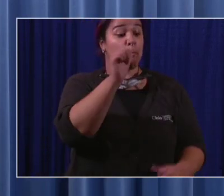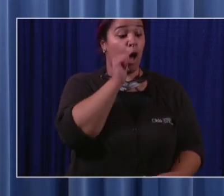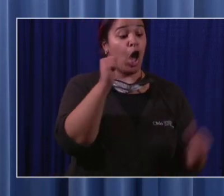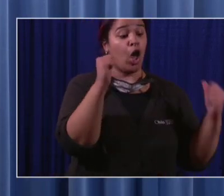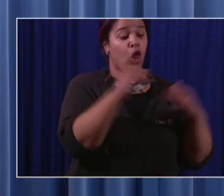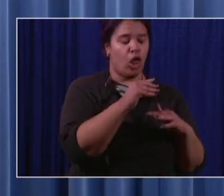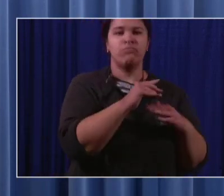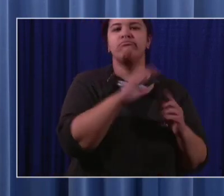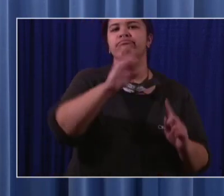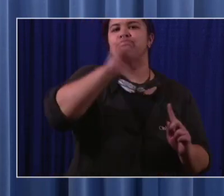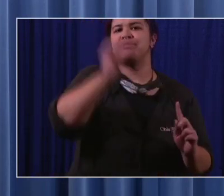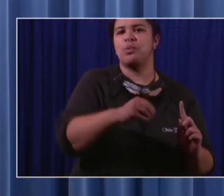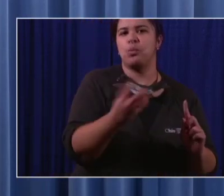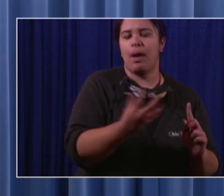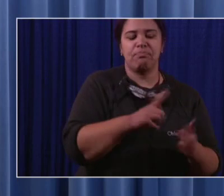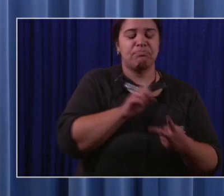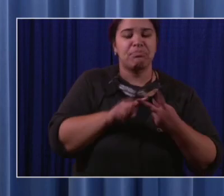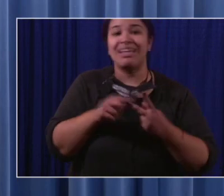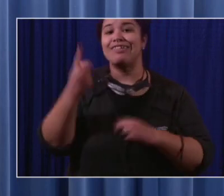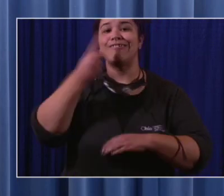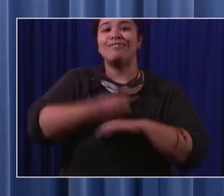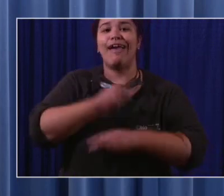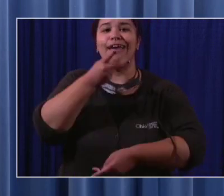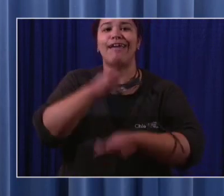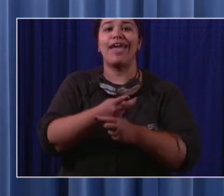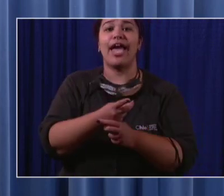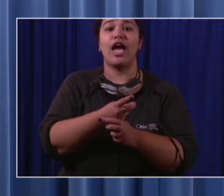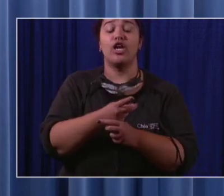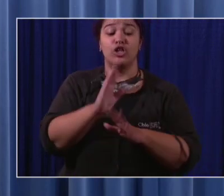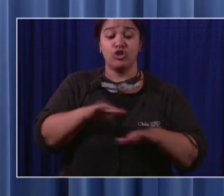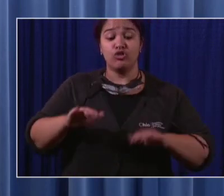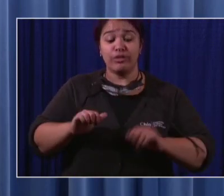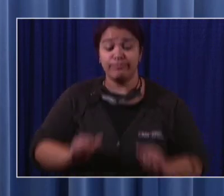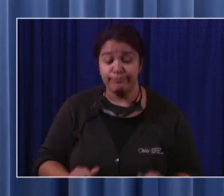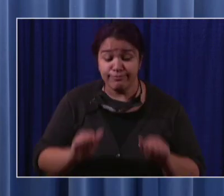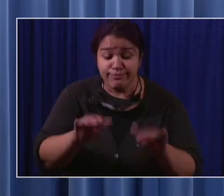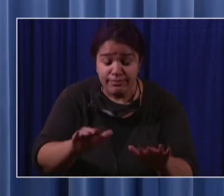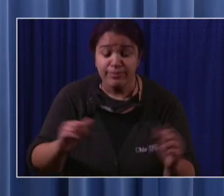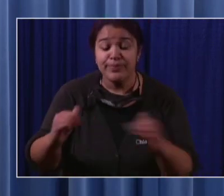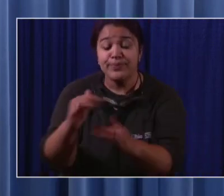originating in daycares, other places like that?